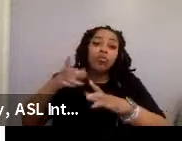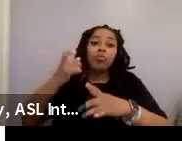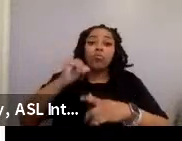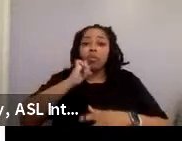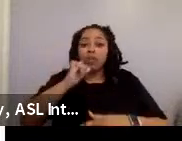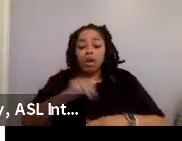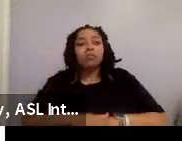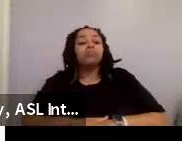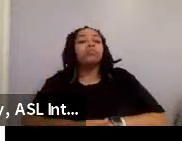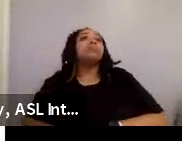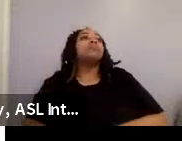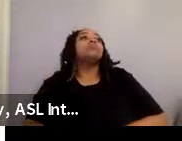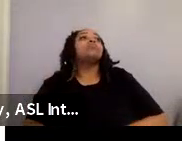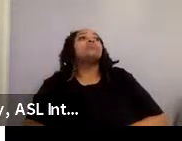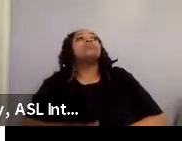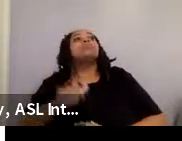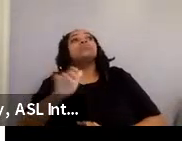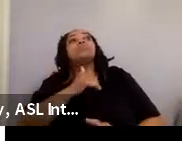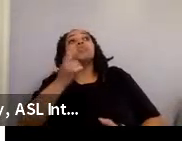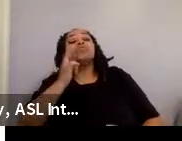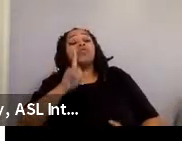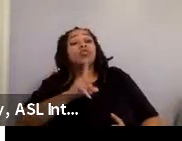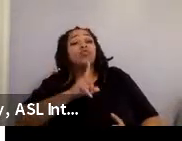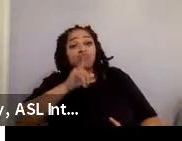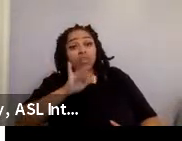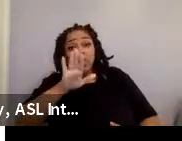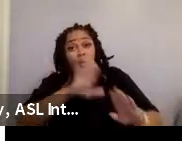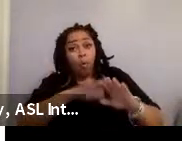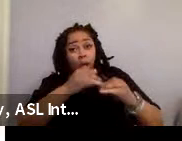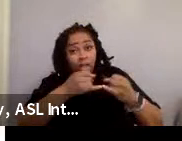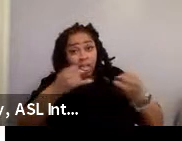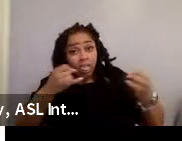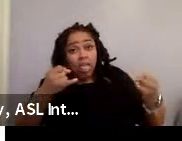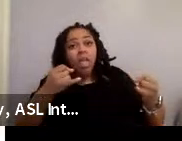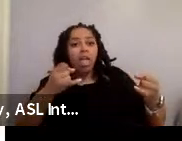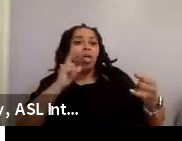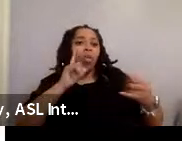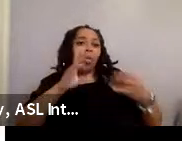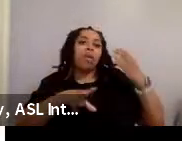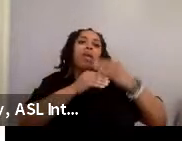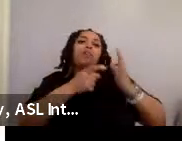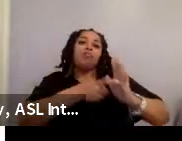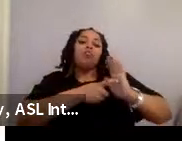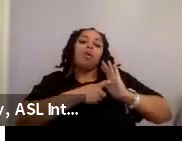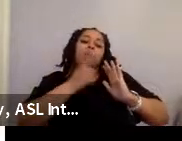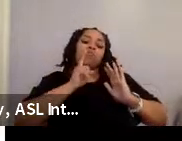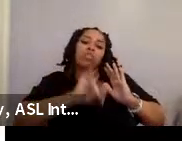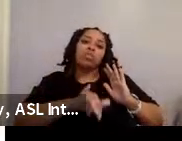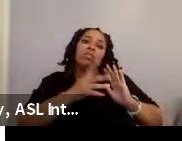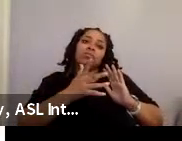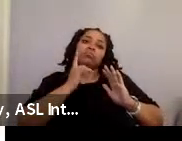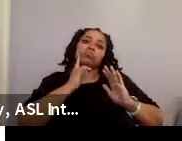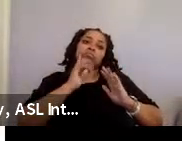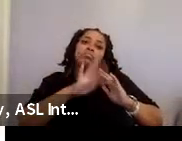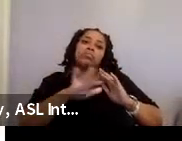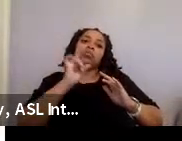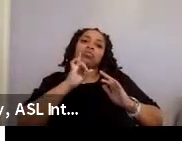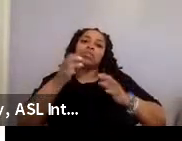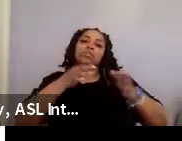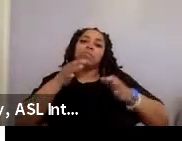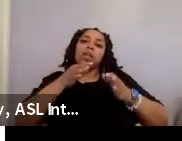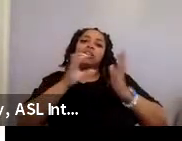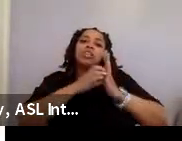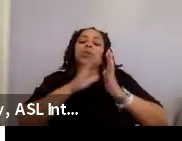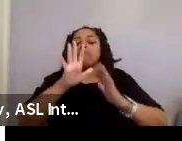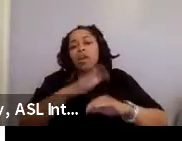For other if it's really your online application, there will be some additional requirements that are spelled out in Chapter 5. And I